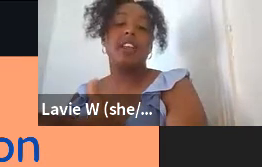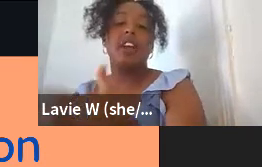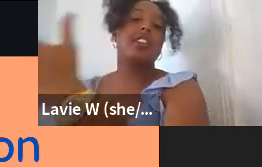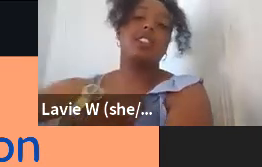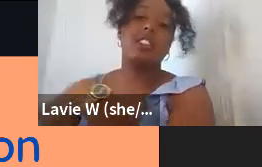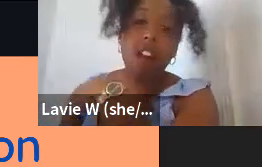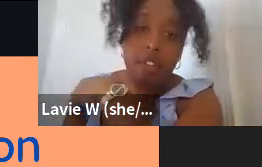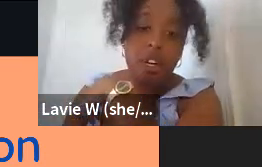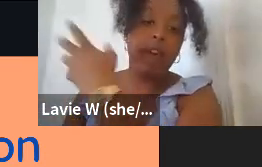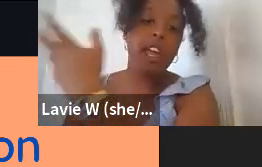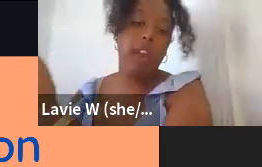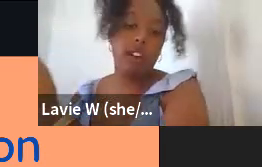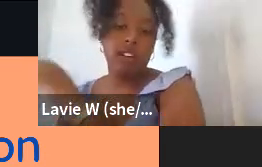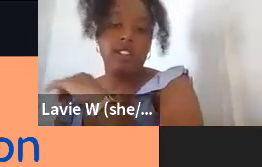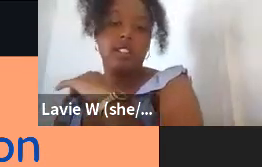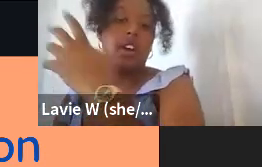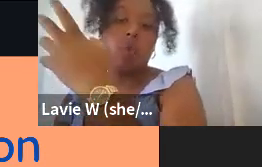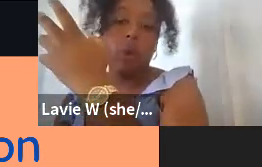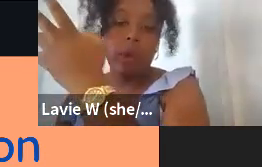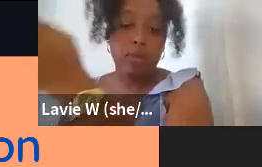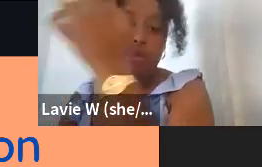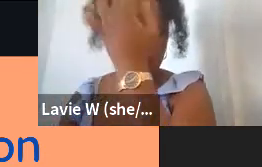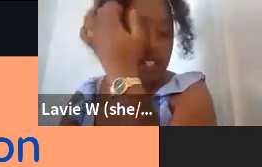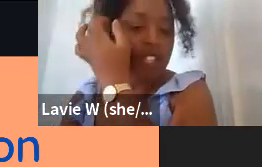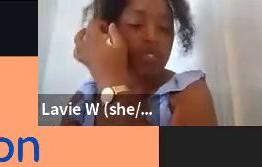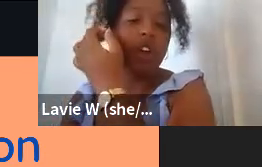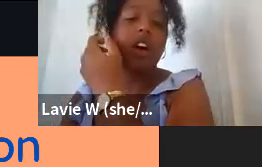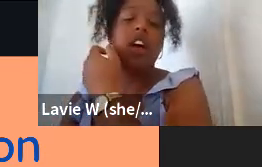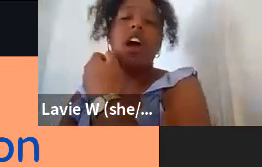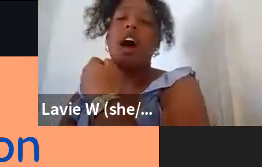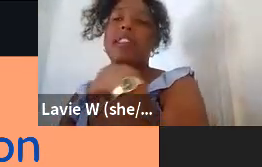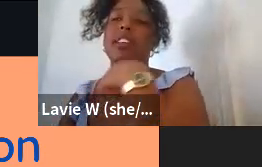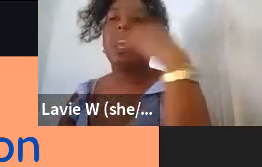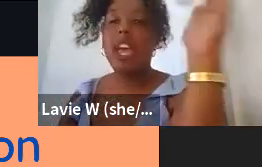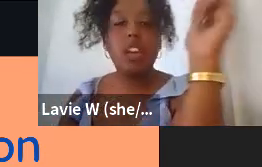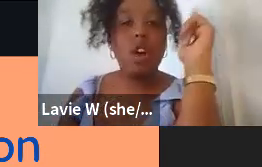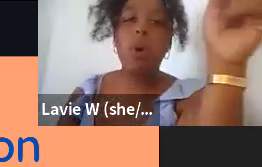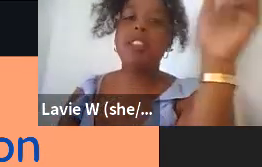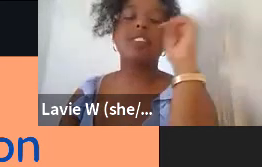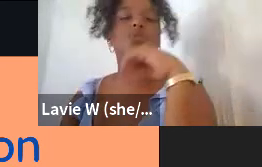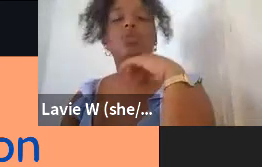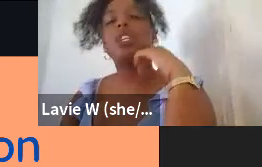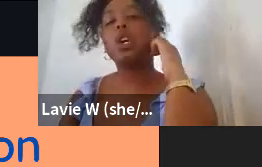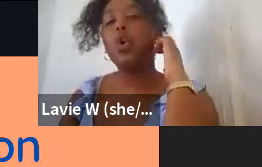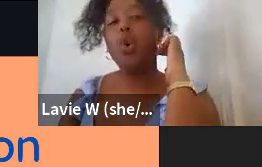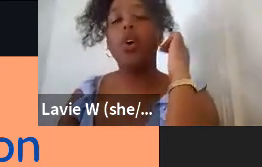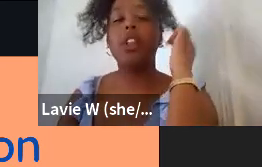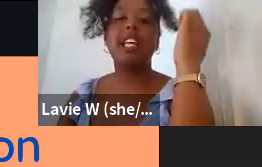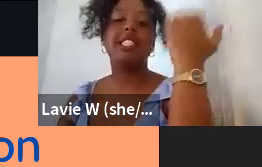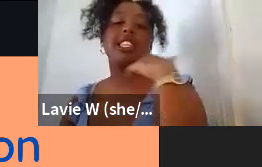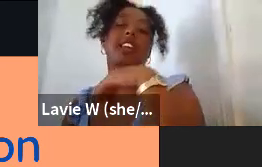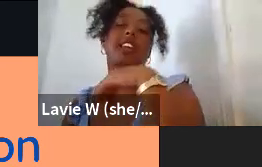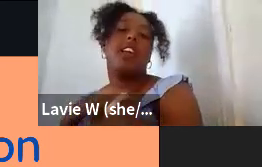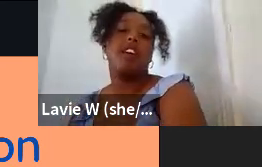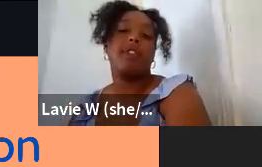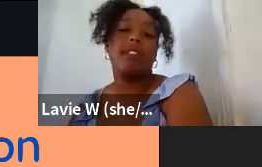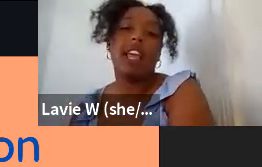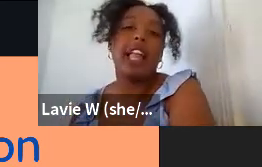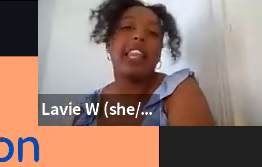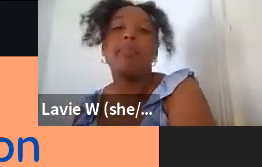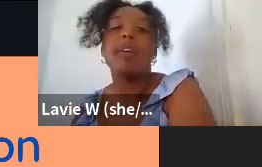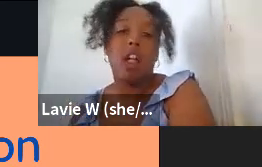and there is a discovery by a white artist, a white producer, etc. And they say, hey, you know what? This is really cool. Let's see